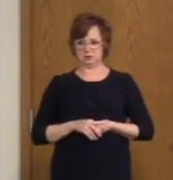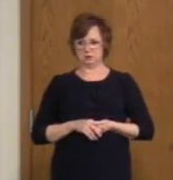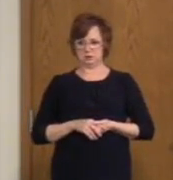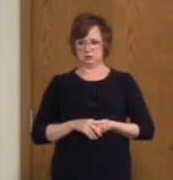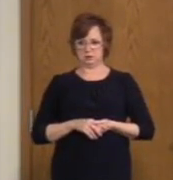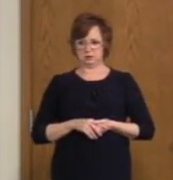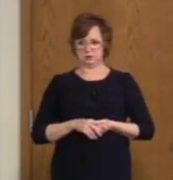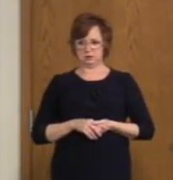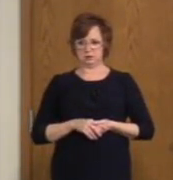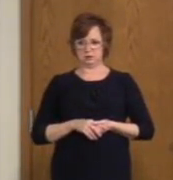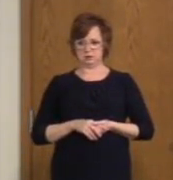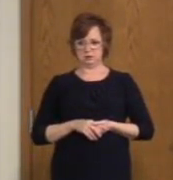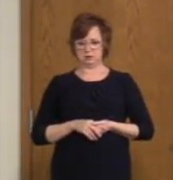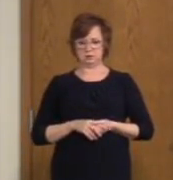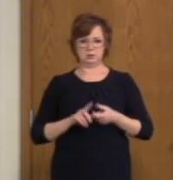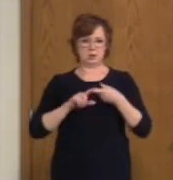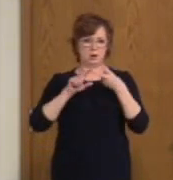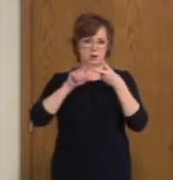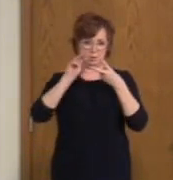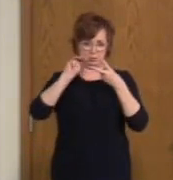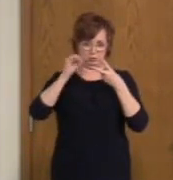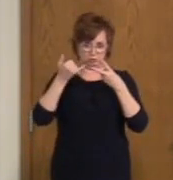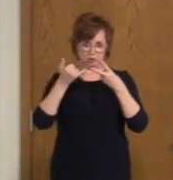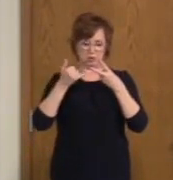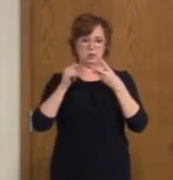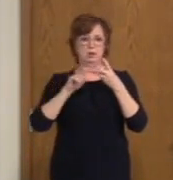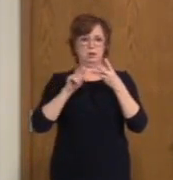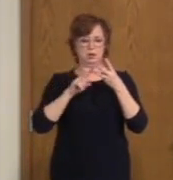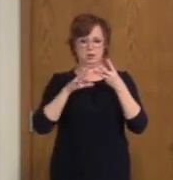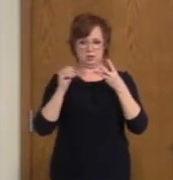Saskatchewan, for example, in Moose Jaw and in